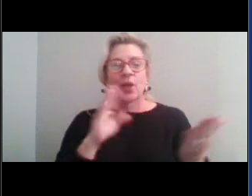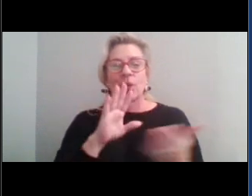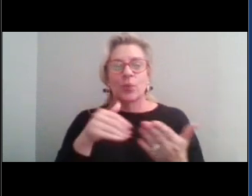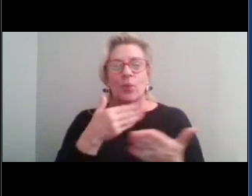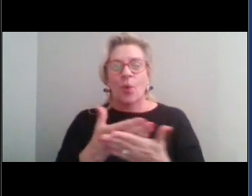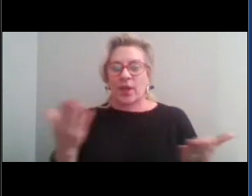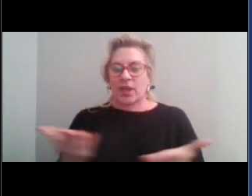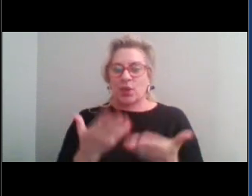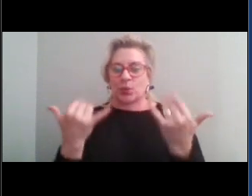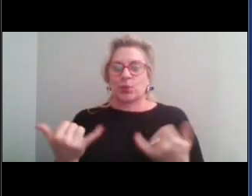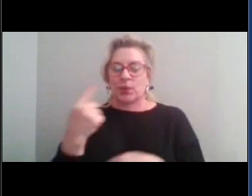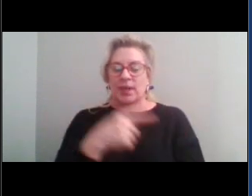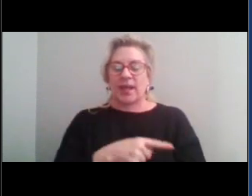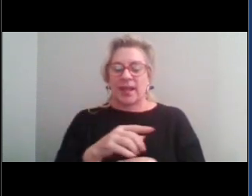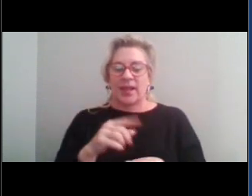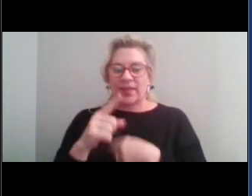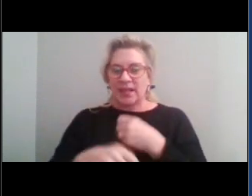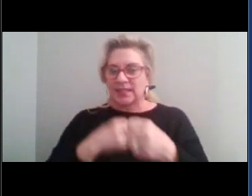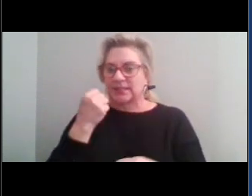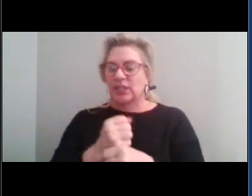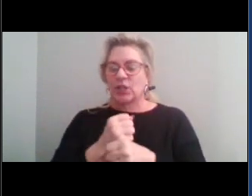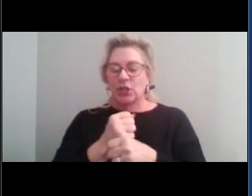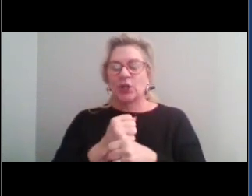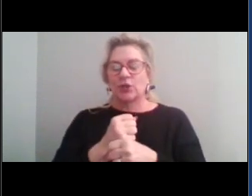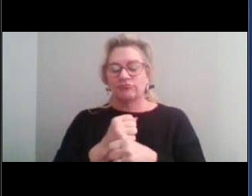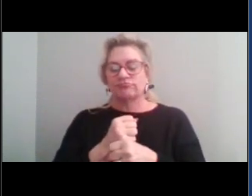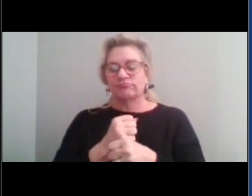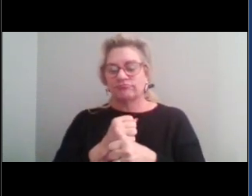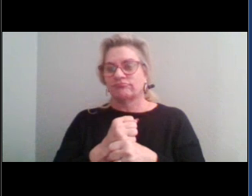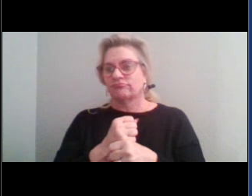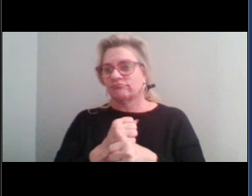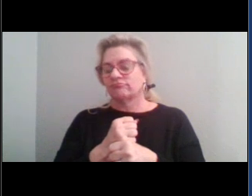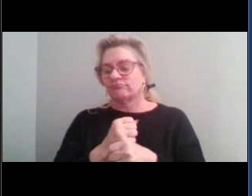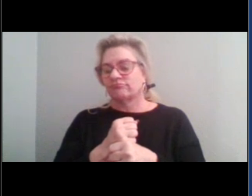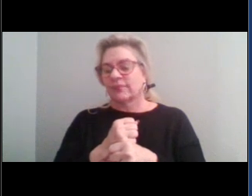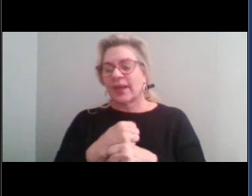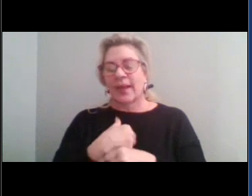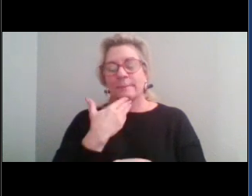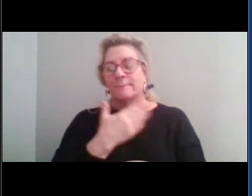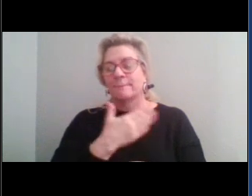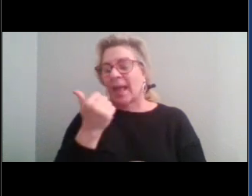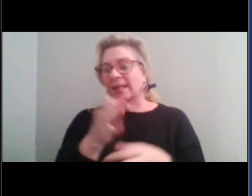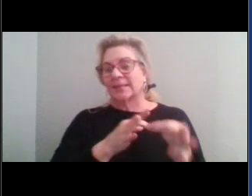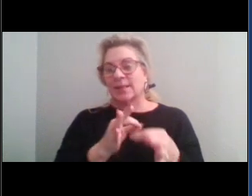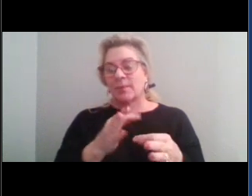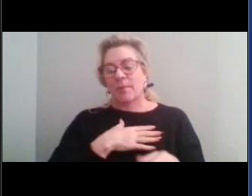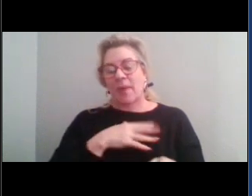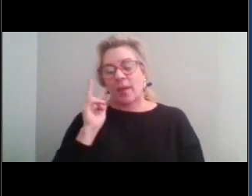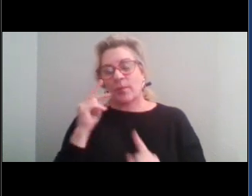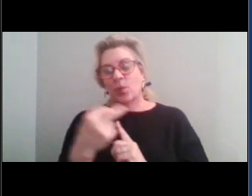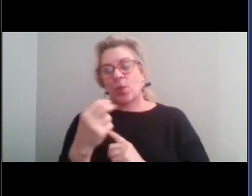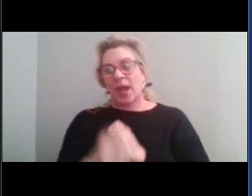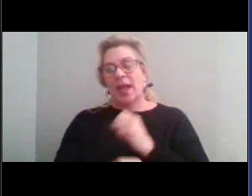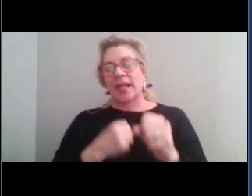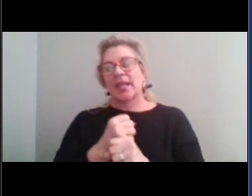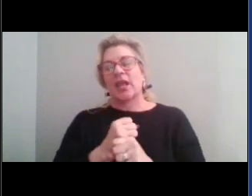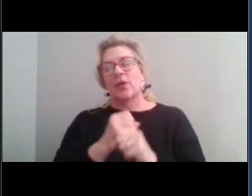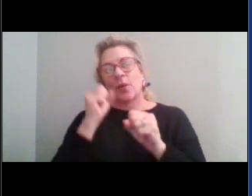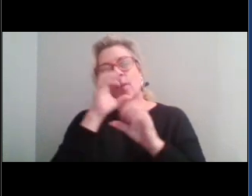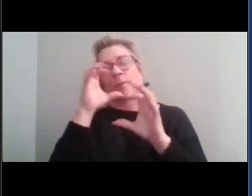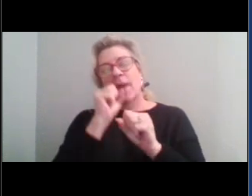today. This year can be, again, best described from my account as a year of remarkable